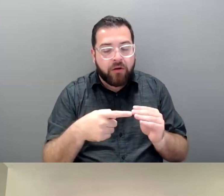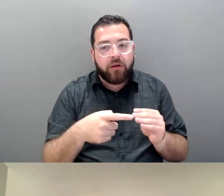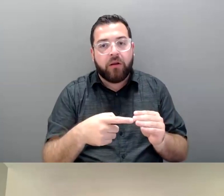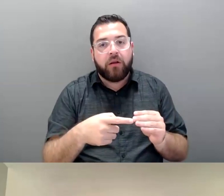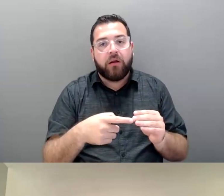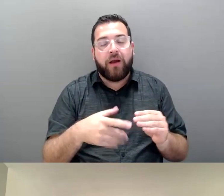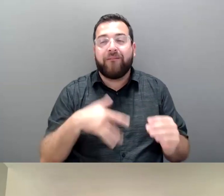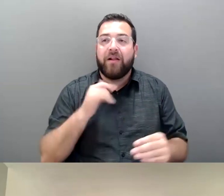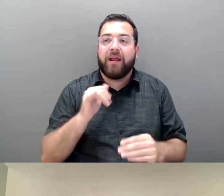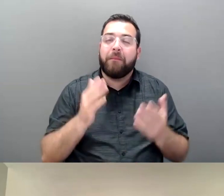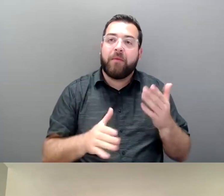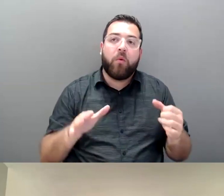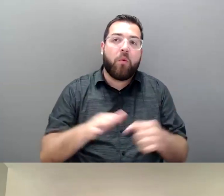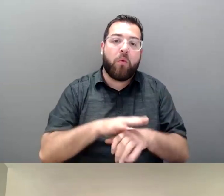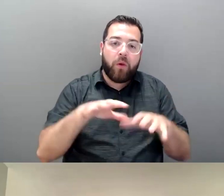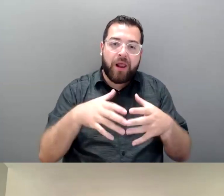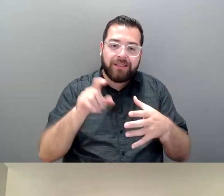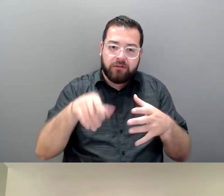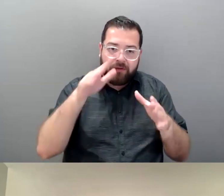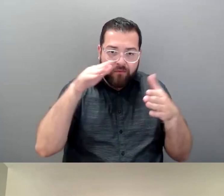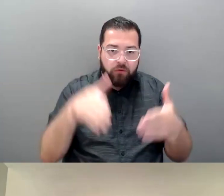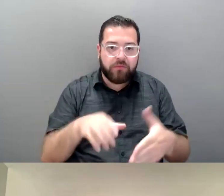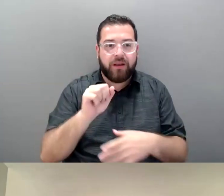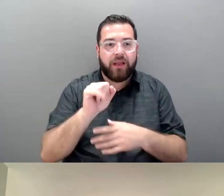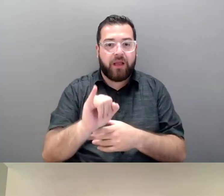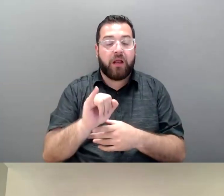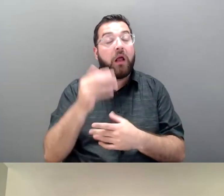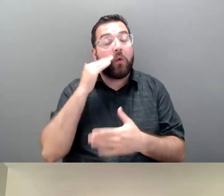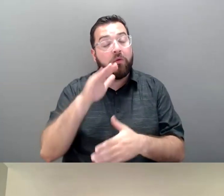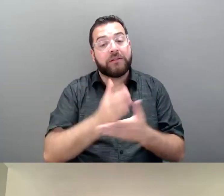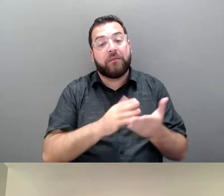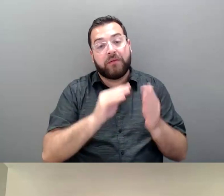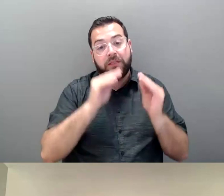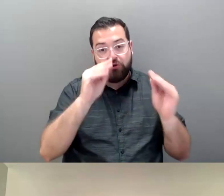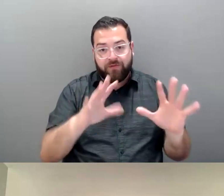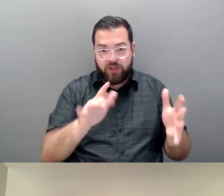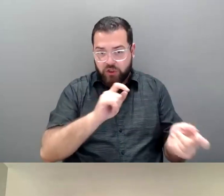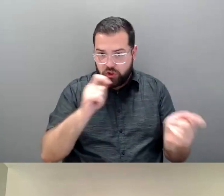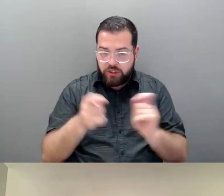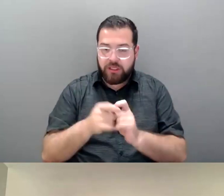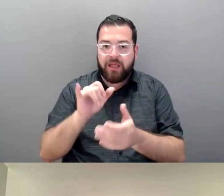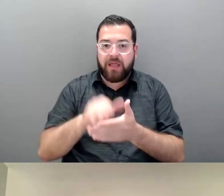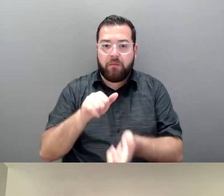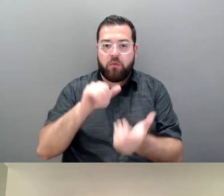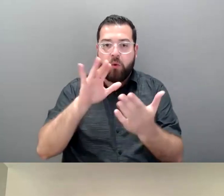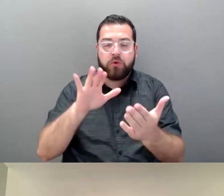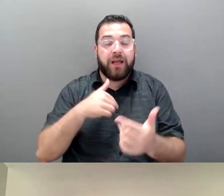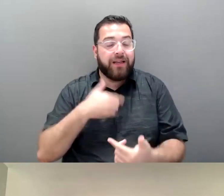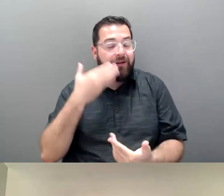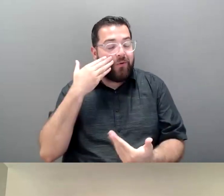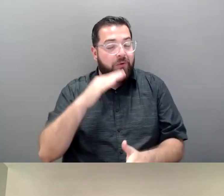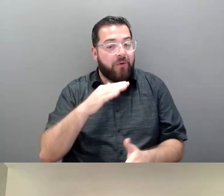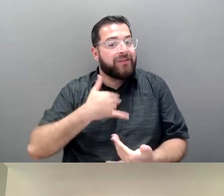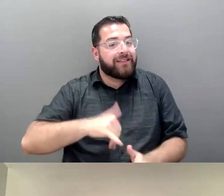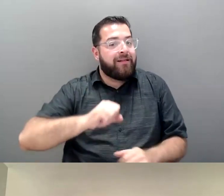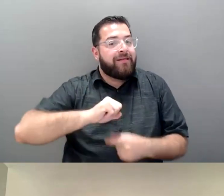whole class needs to be focused around AI. And I know some teachers have done that. I don't know if I'm there yet. I know you said